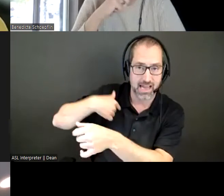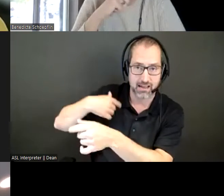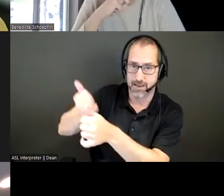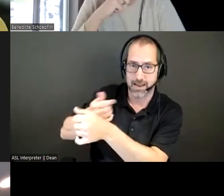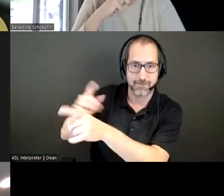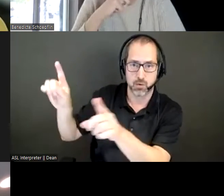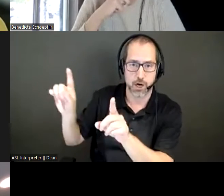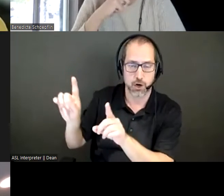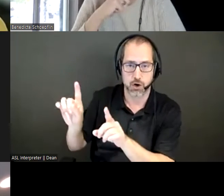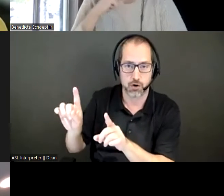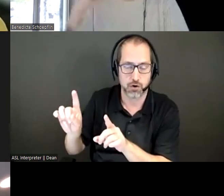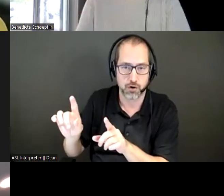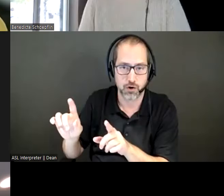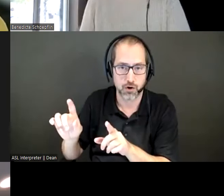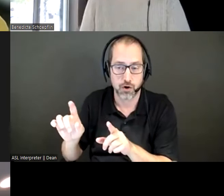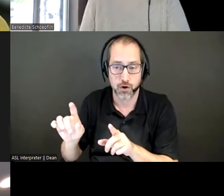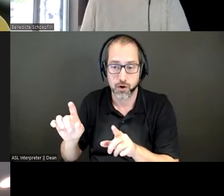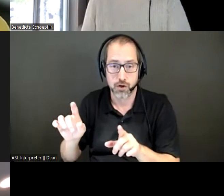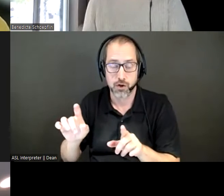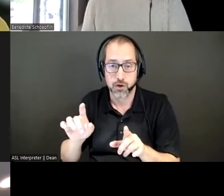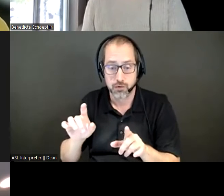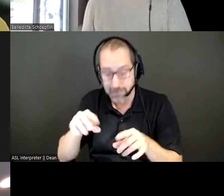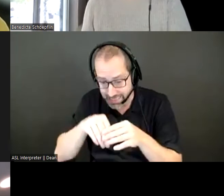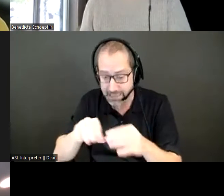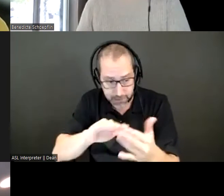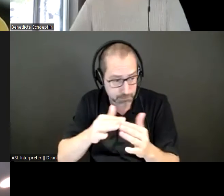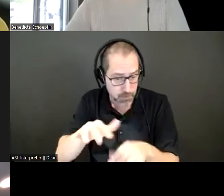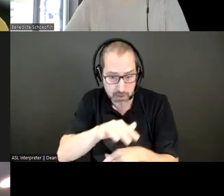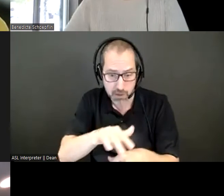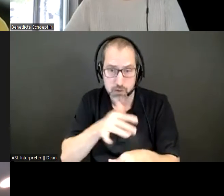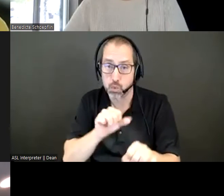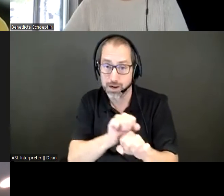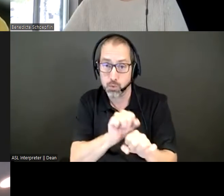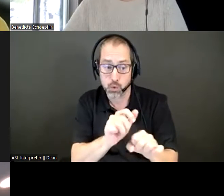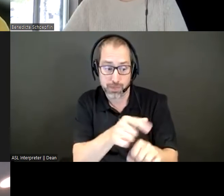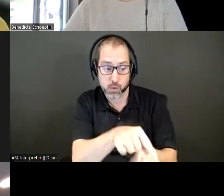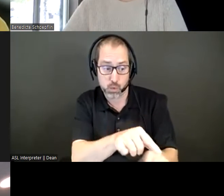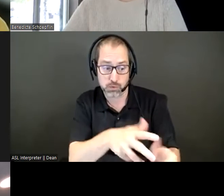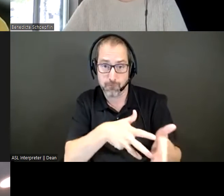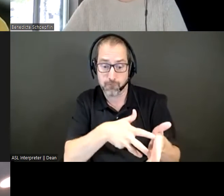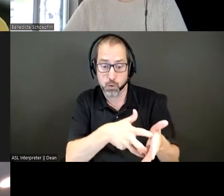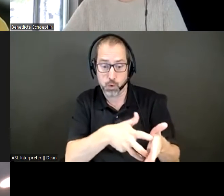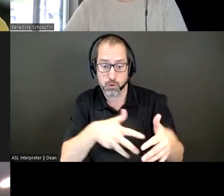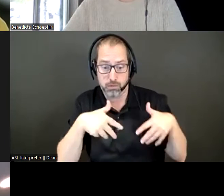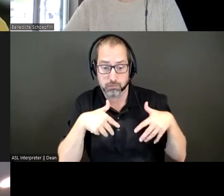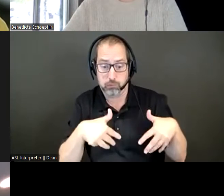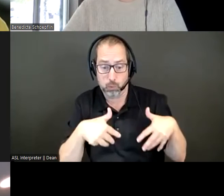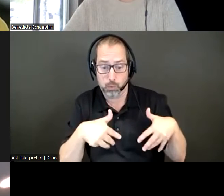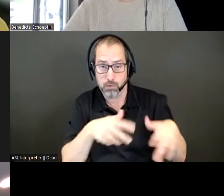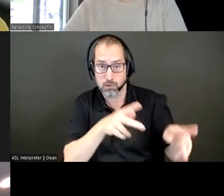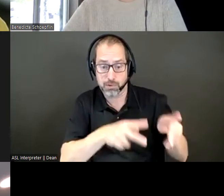like because we are working with vulnerable populations, with people who have survived